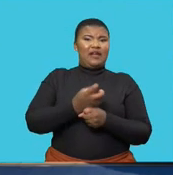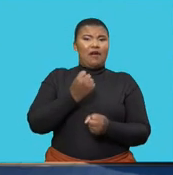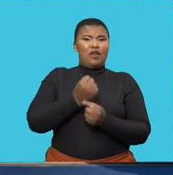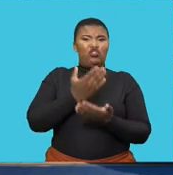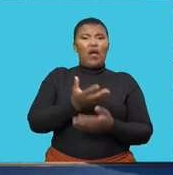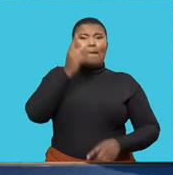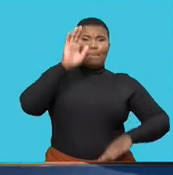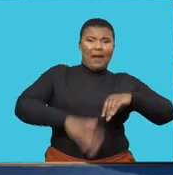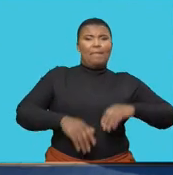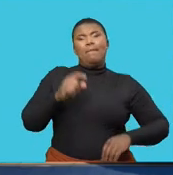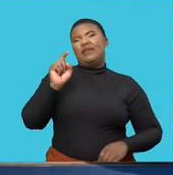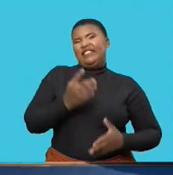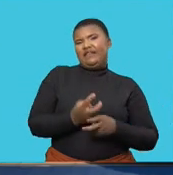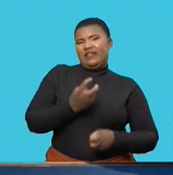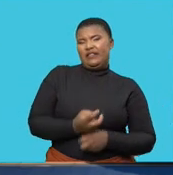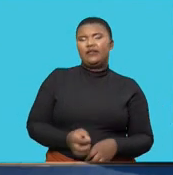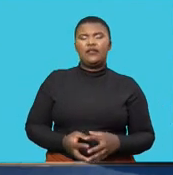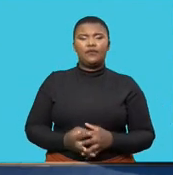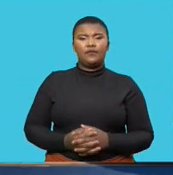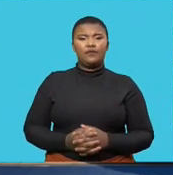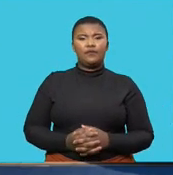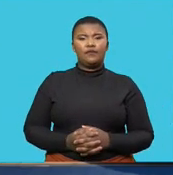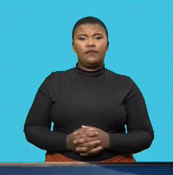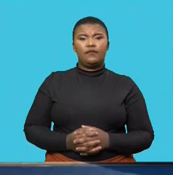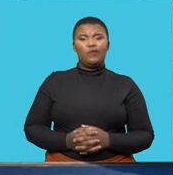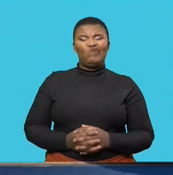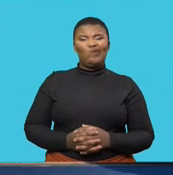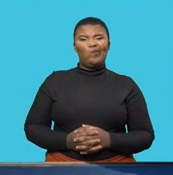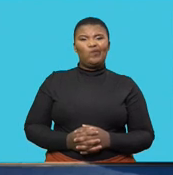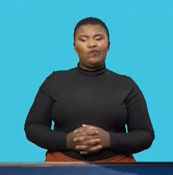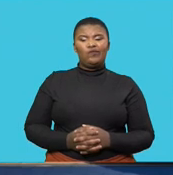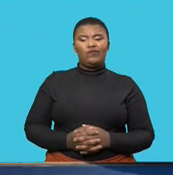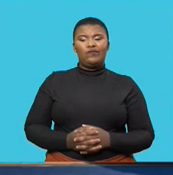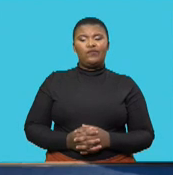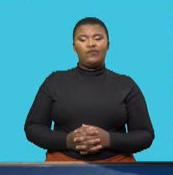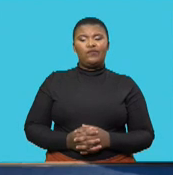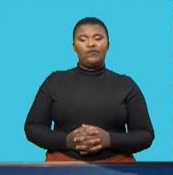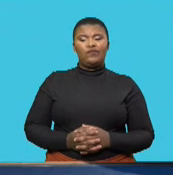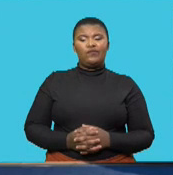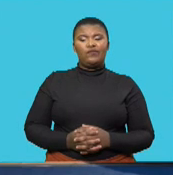should an issue arise. For Soweto TV News, I am Zweli Banzi Mazibuko.